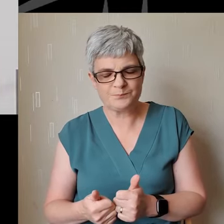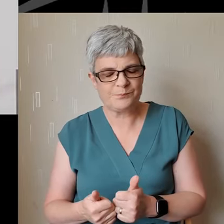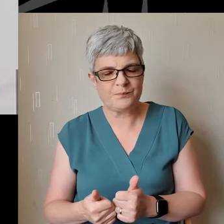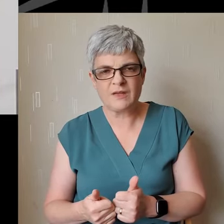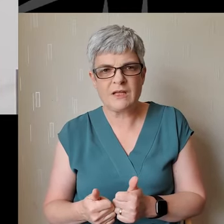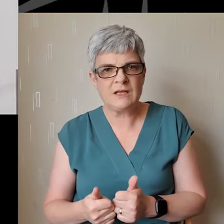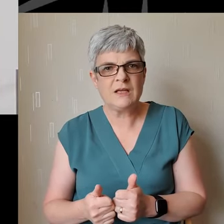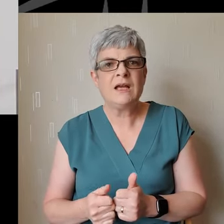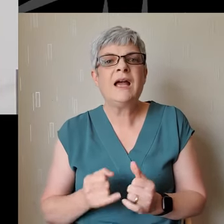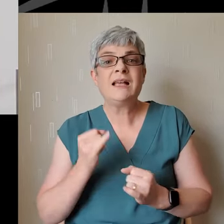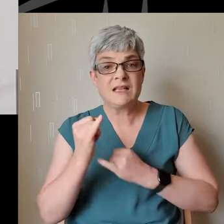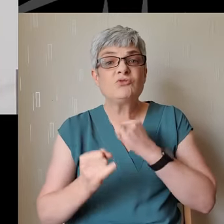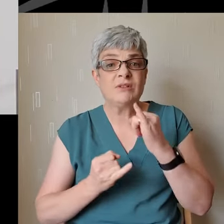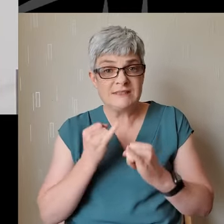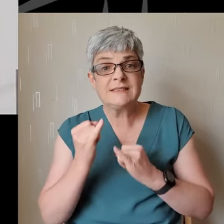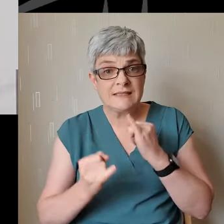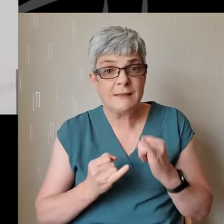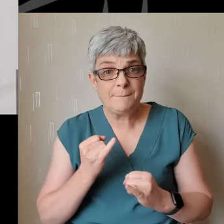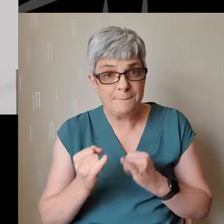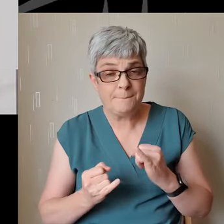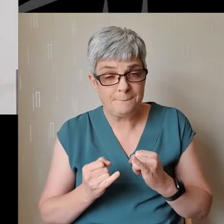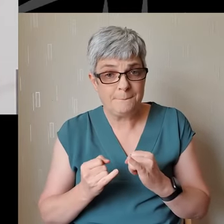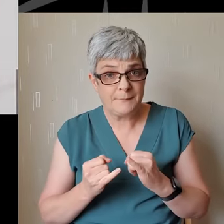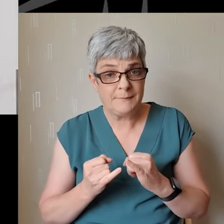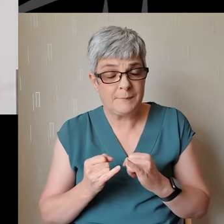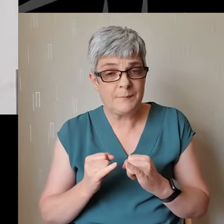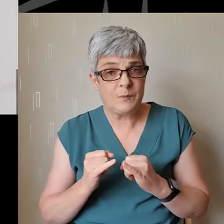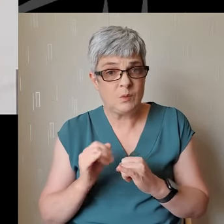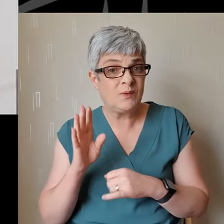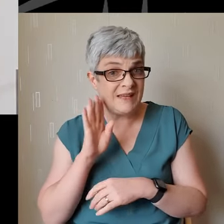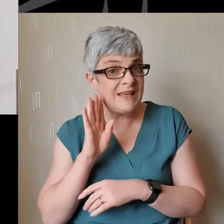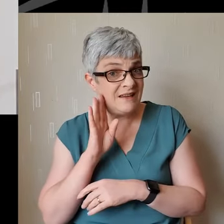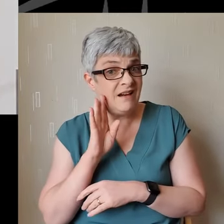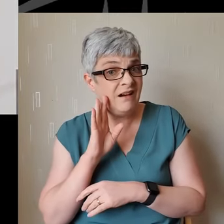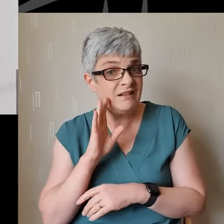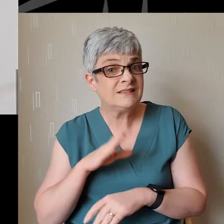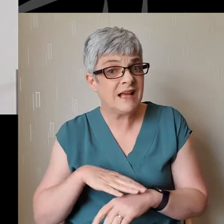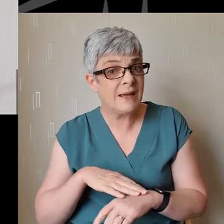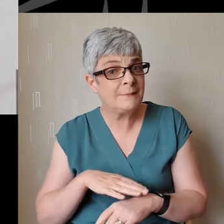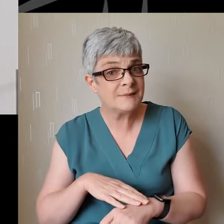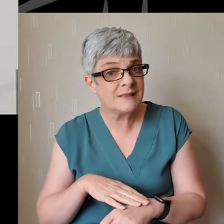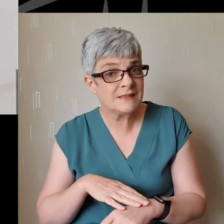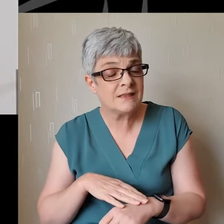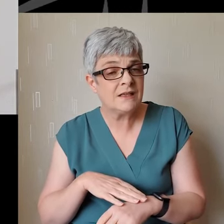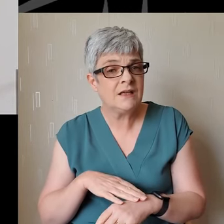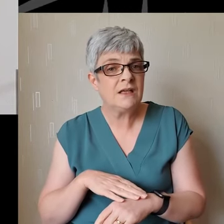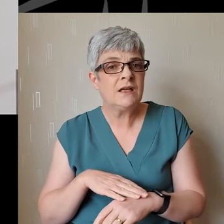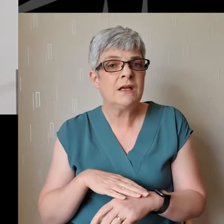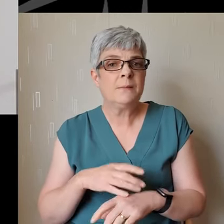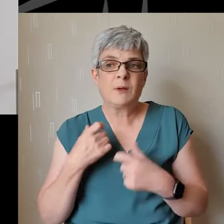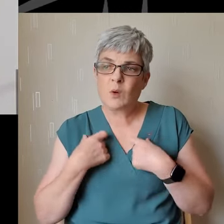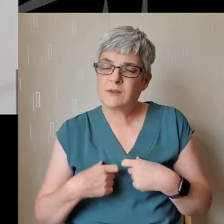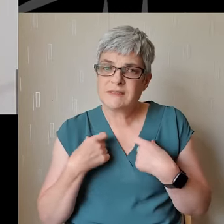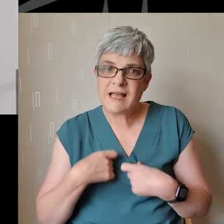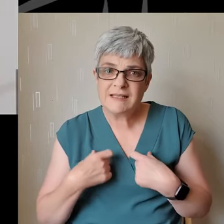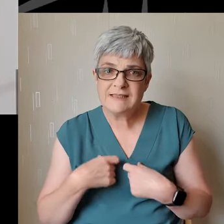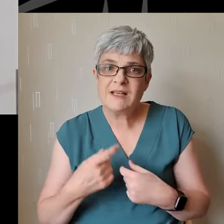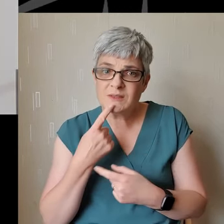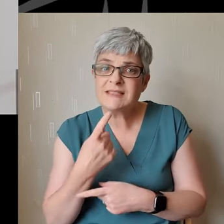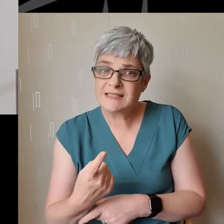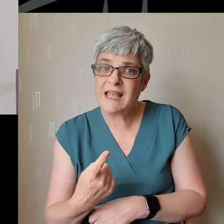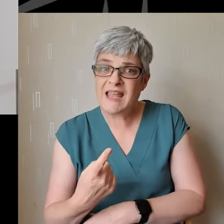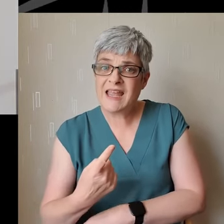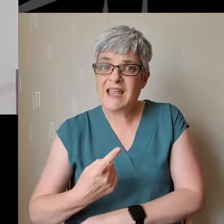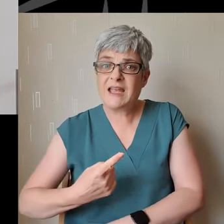It's a criticism that we hear from time to time from folks in society beyond the church saying